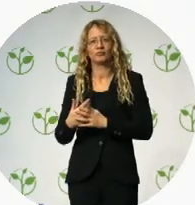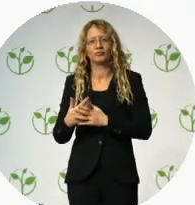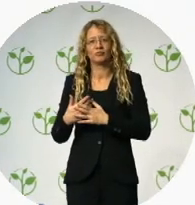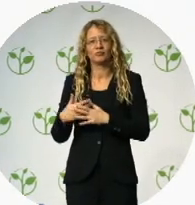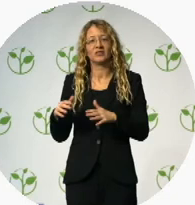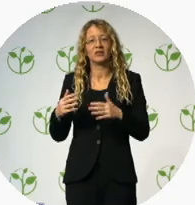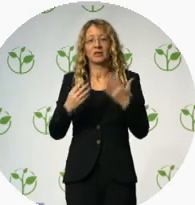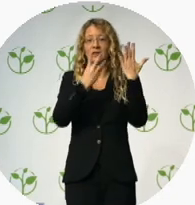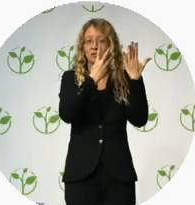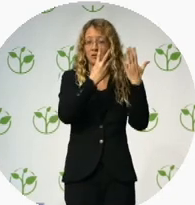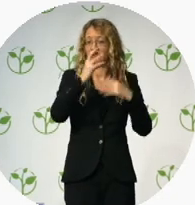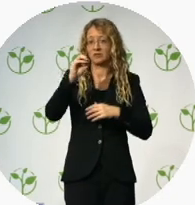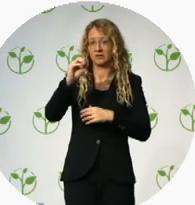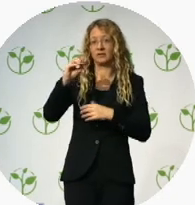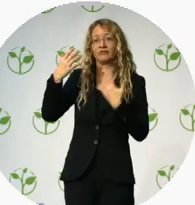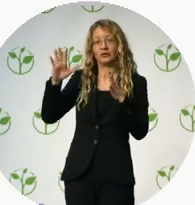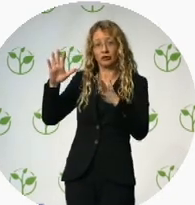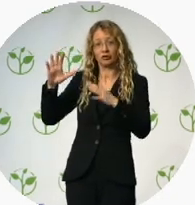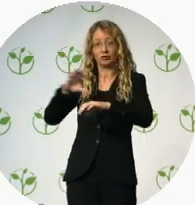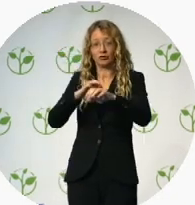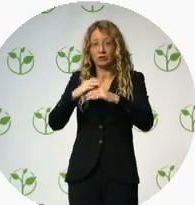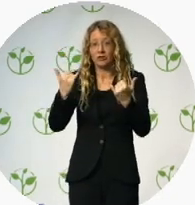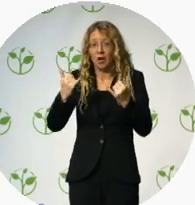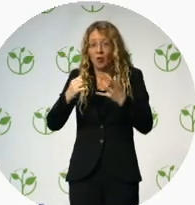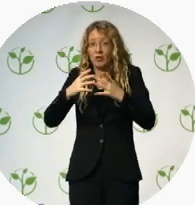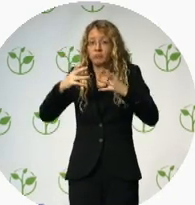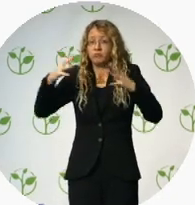with disabilities annually now.